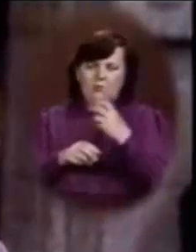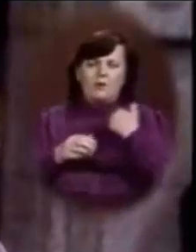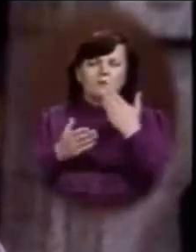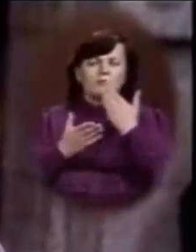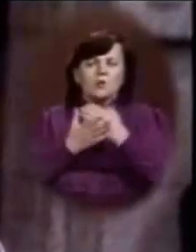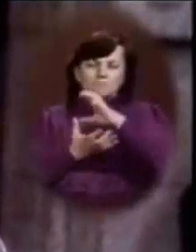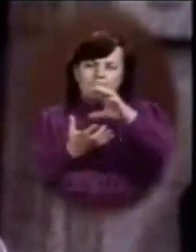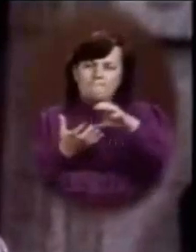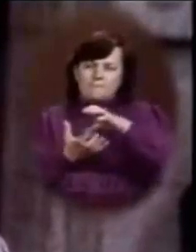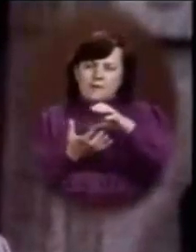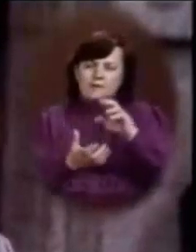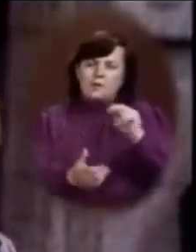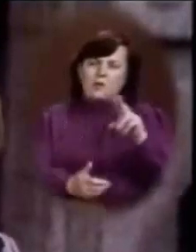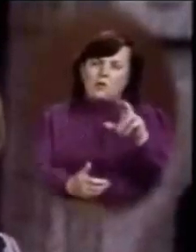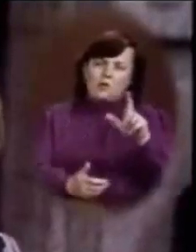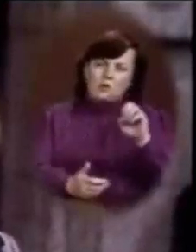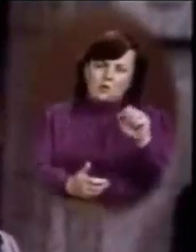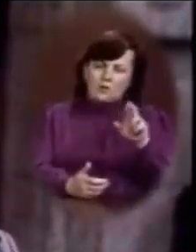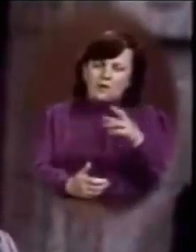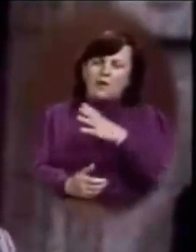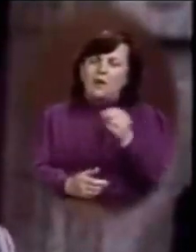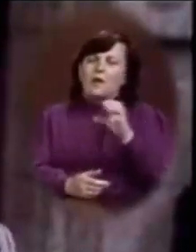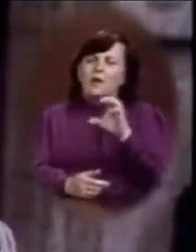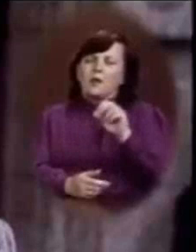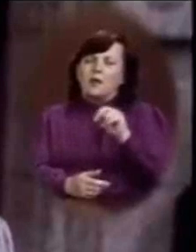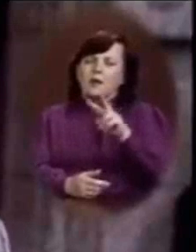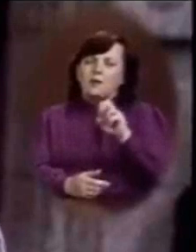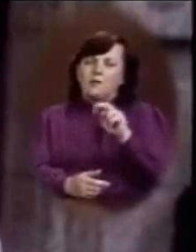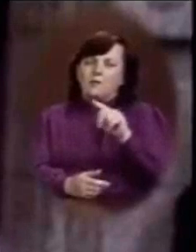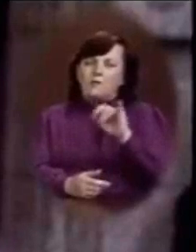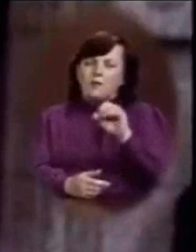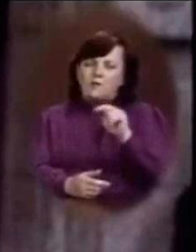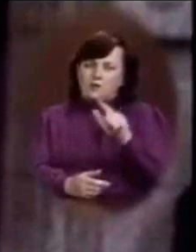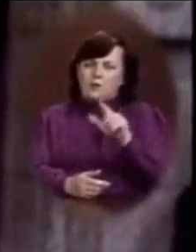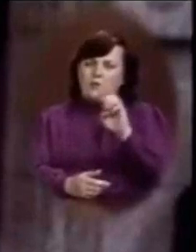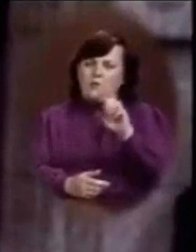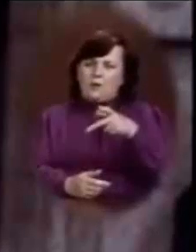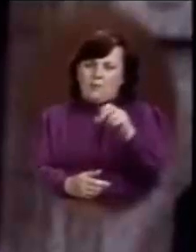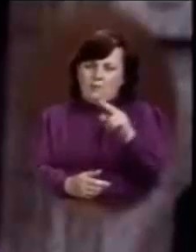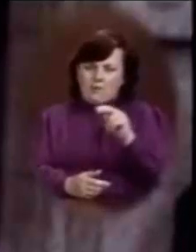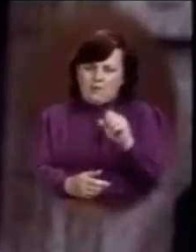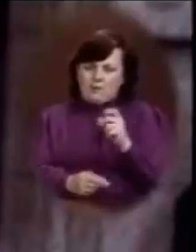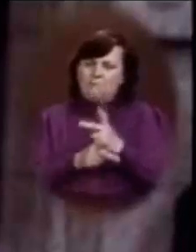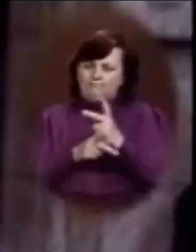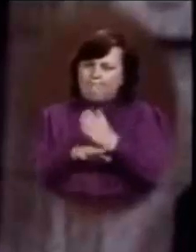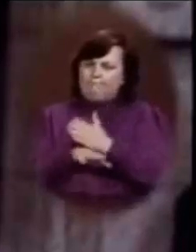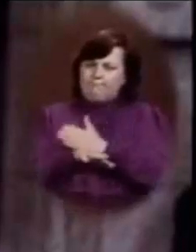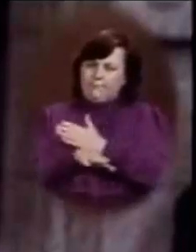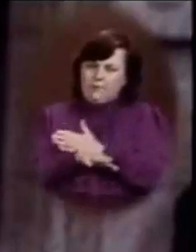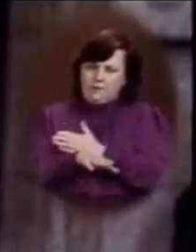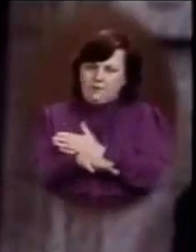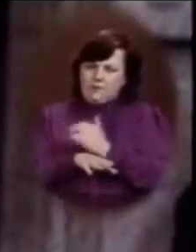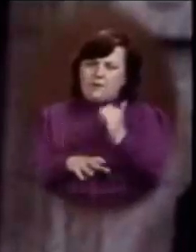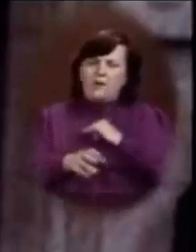and conventional weapons and kept them up to date. And I pay particular tribute to Canada's contribution to